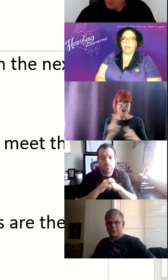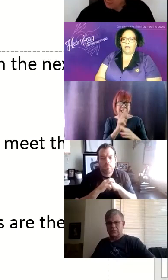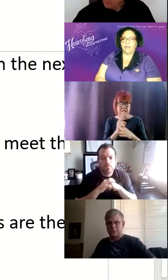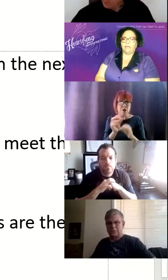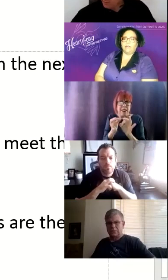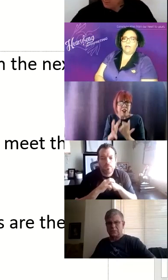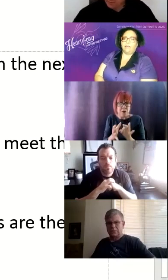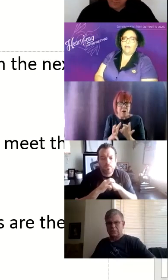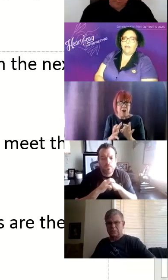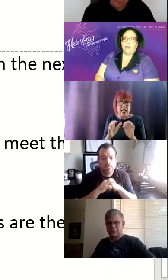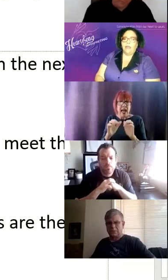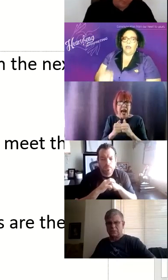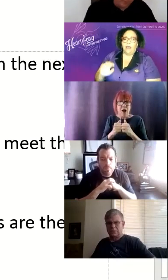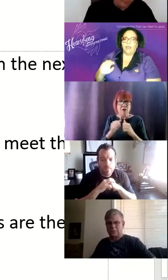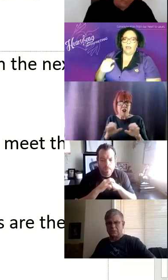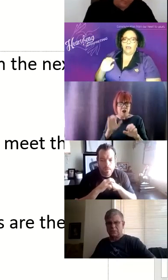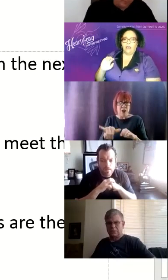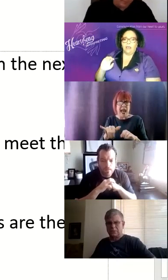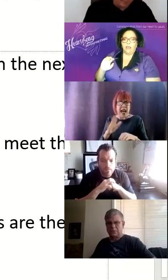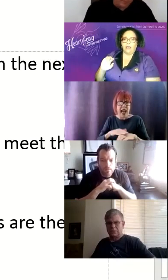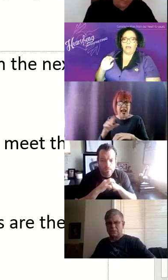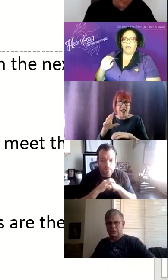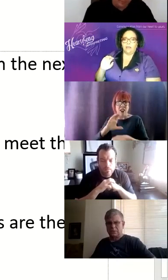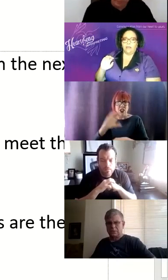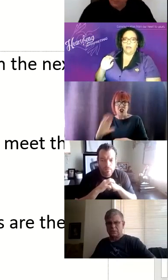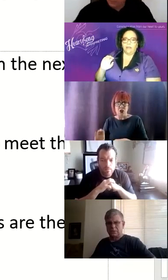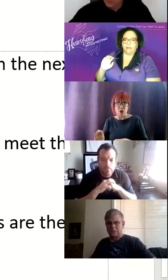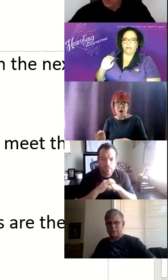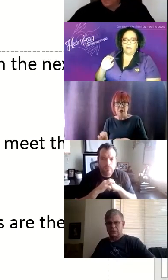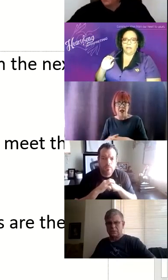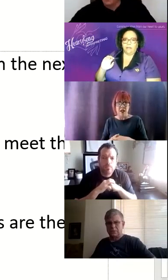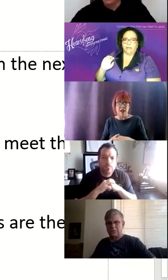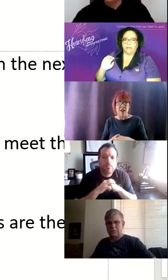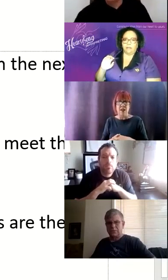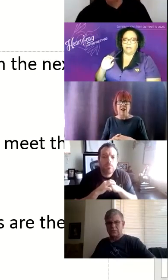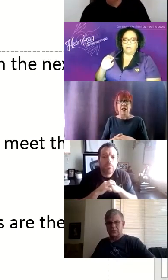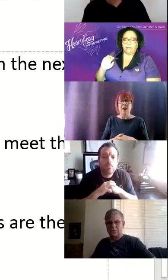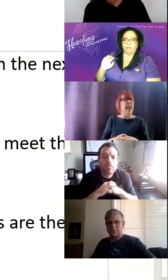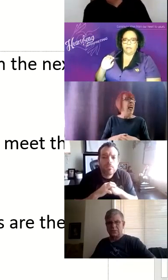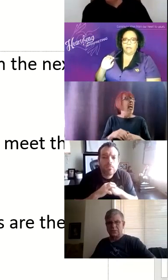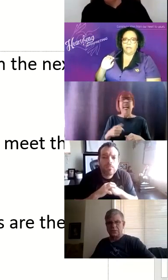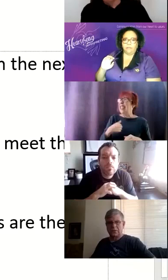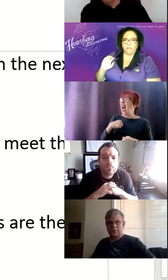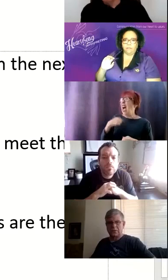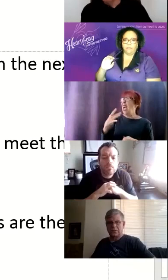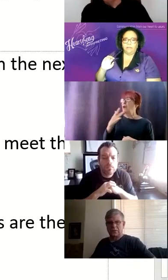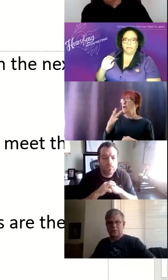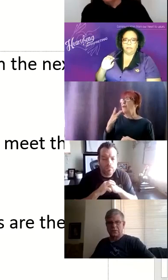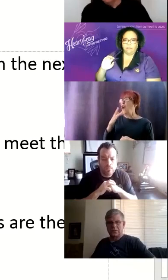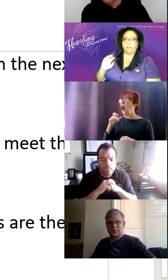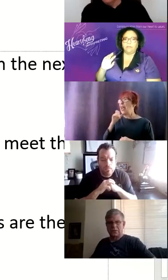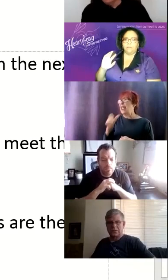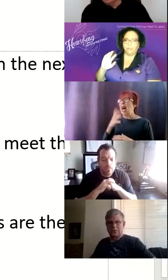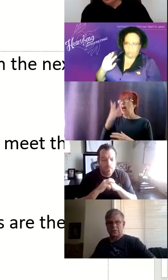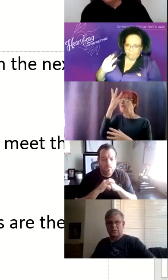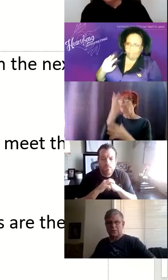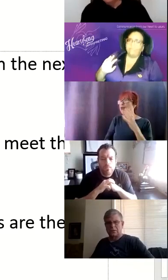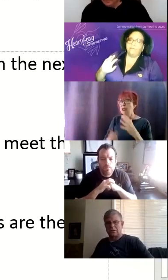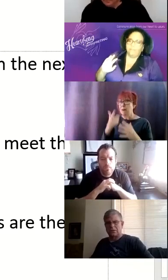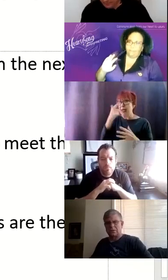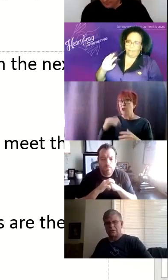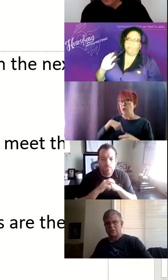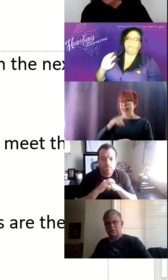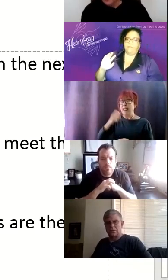well. Yeah, I just like to not see it get lost in understanding ADA accommodations, because it's